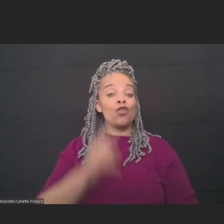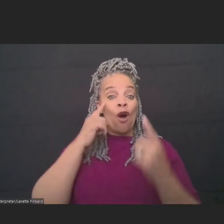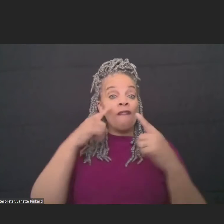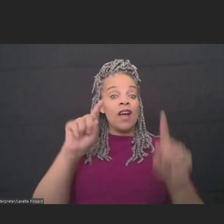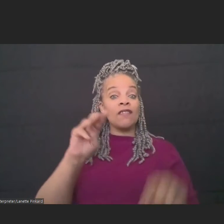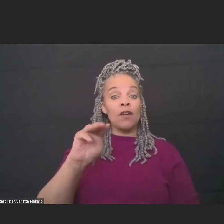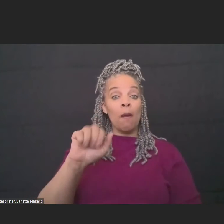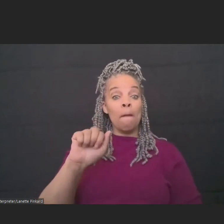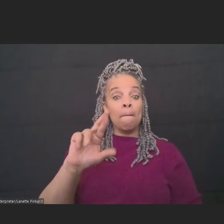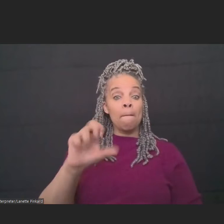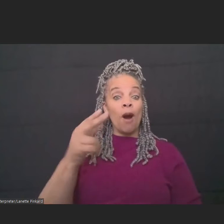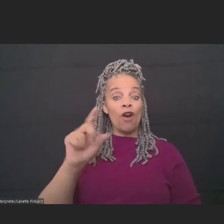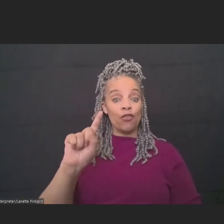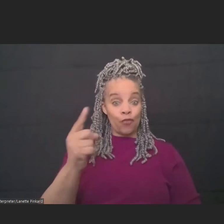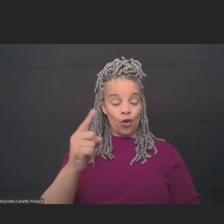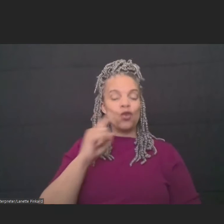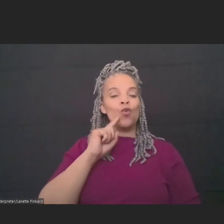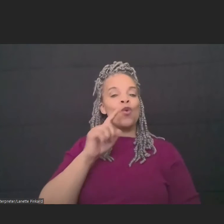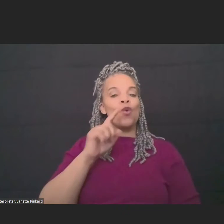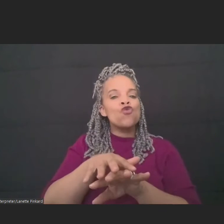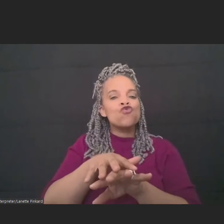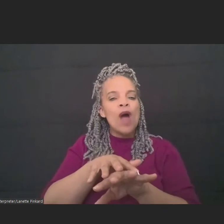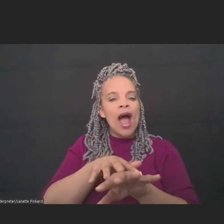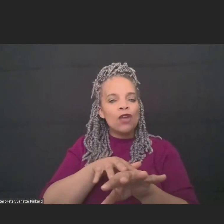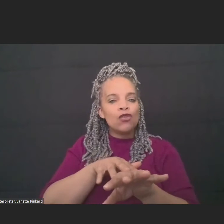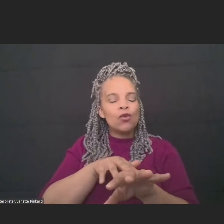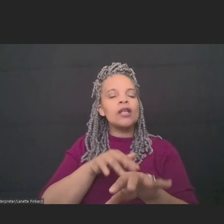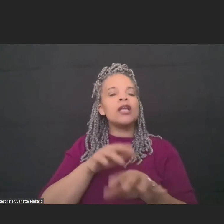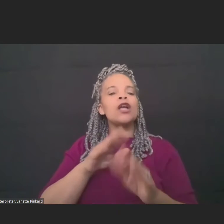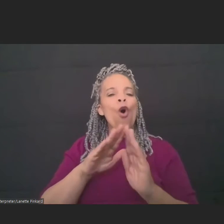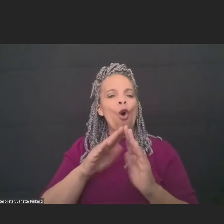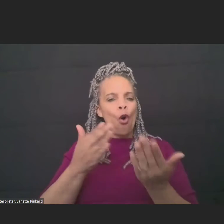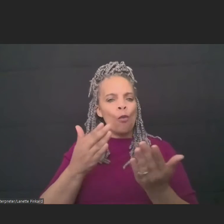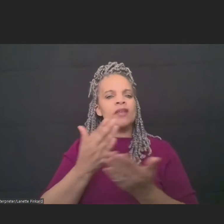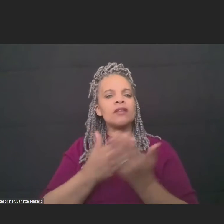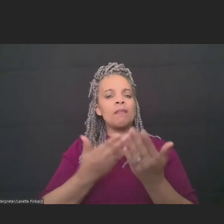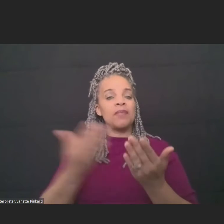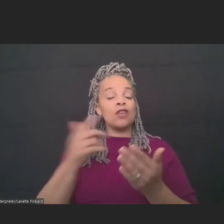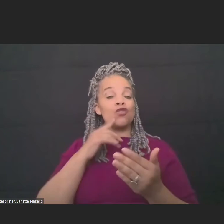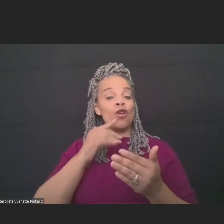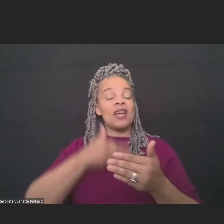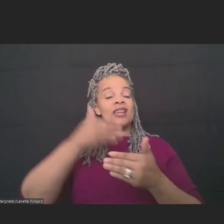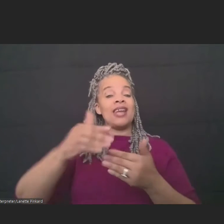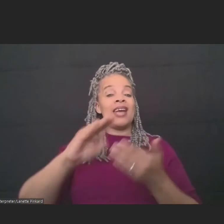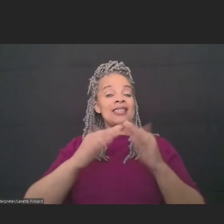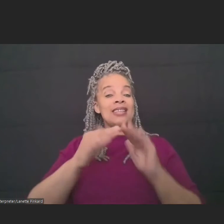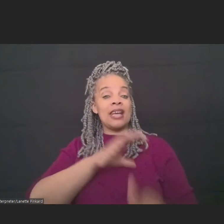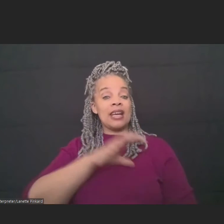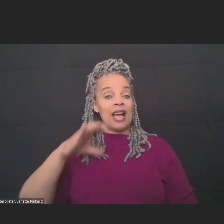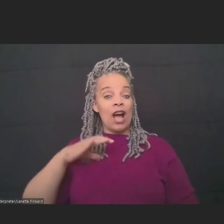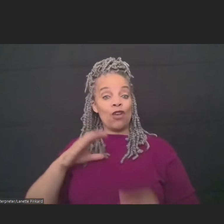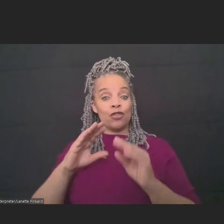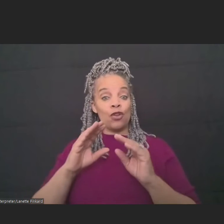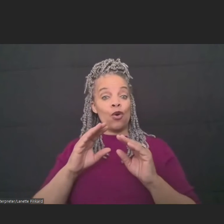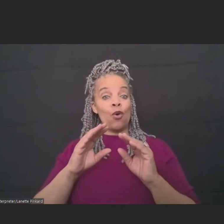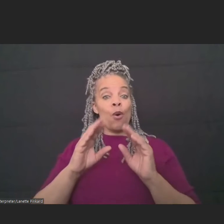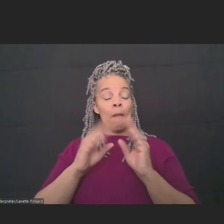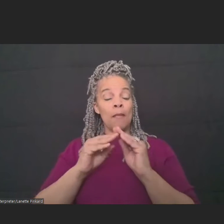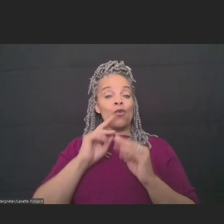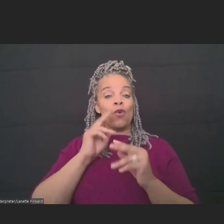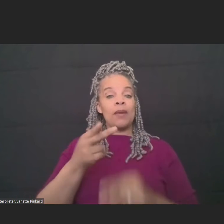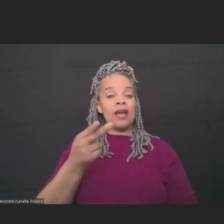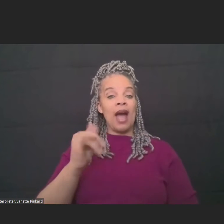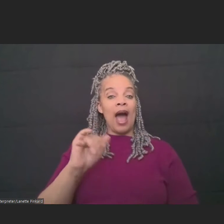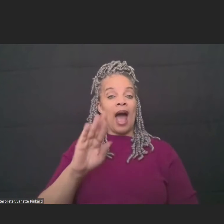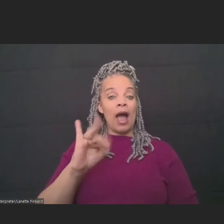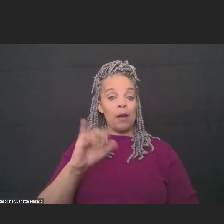1st, we'll start gradually reopening some things. So the next city council meeting will be hybrid. So we'll have